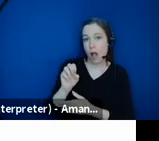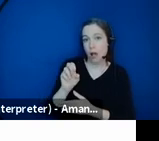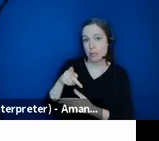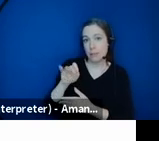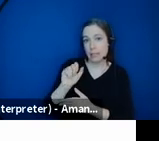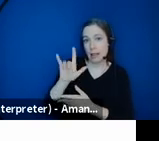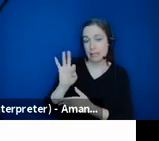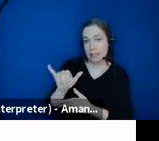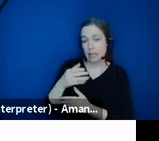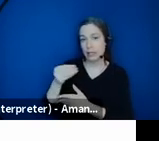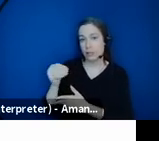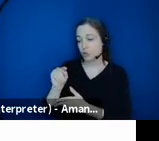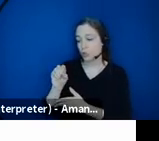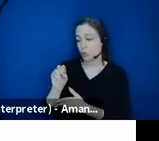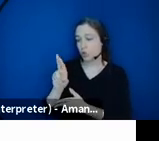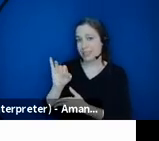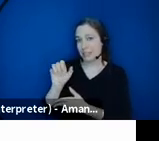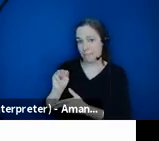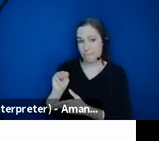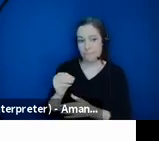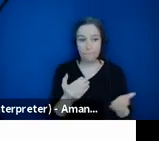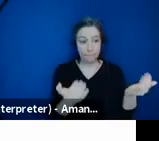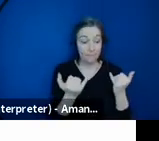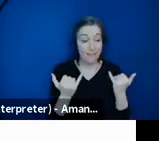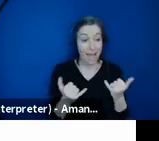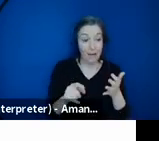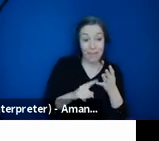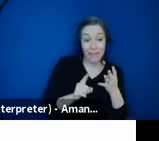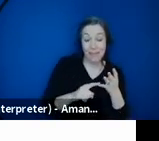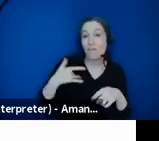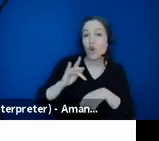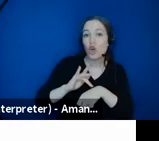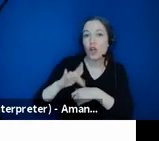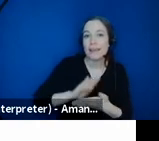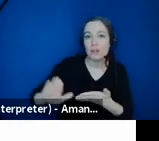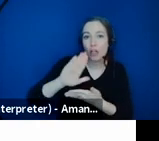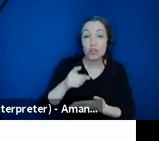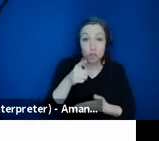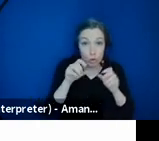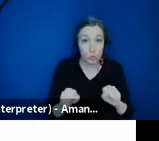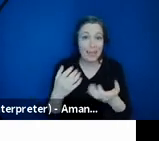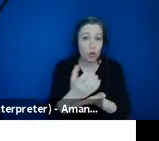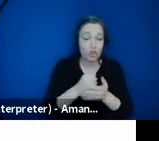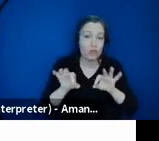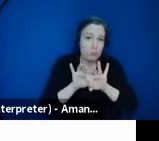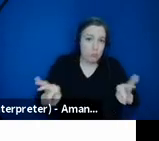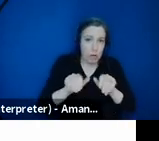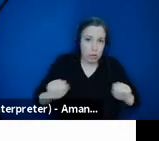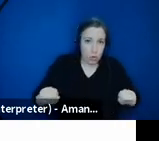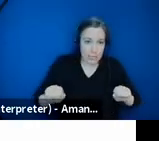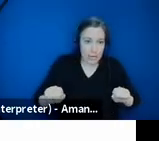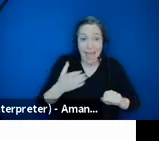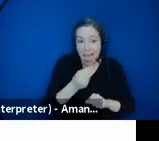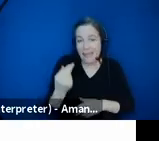Then our newest dual enrollment program is early college students can earn an associate's degree from FCC and their high school